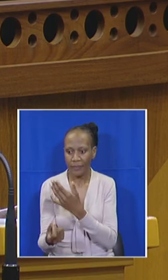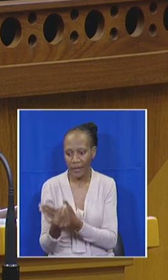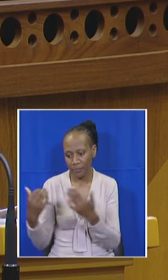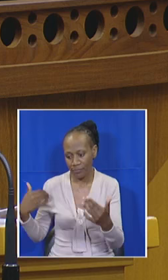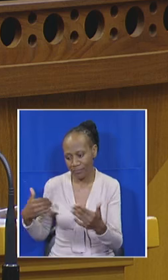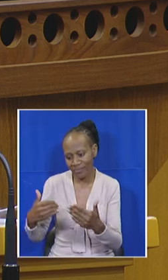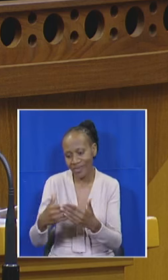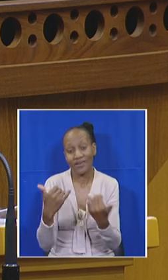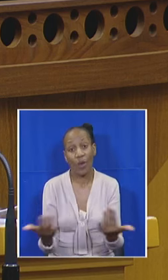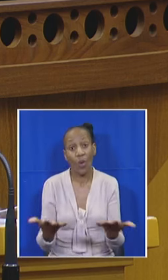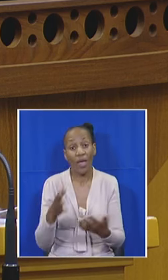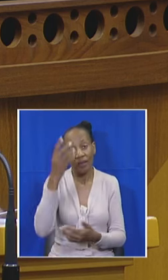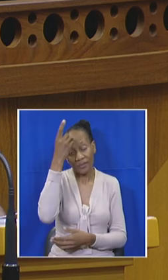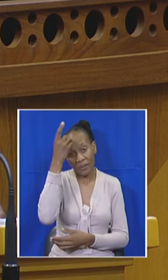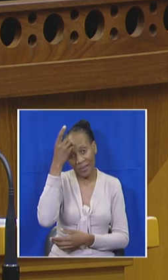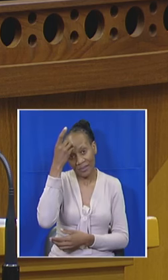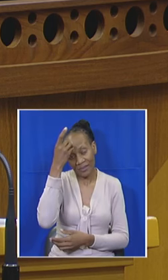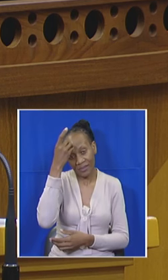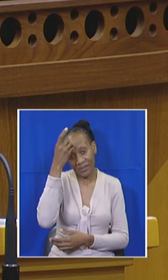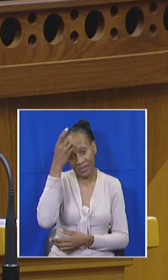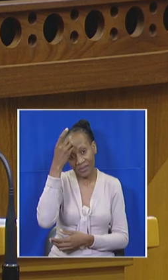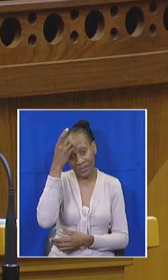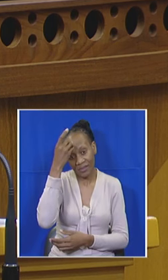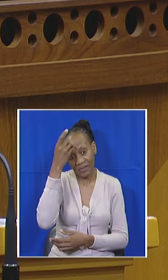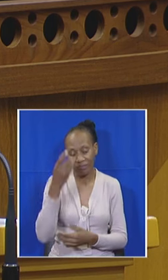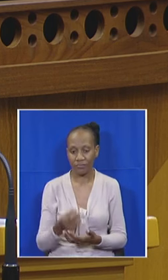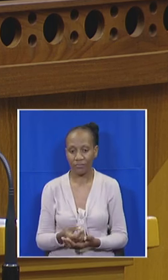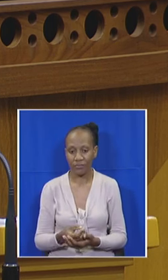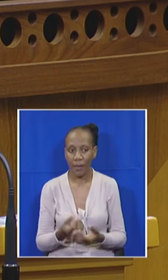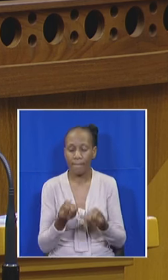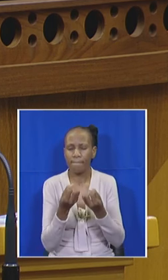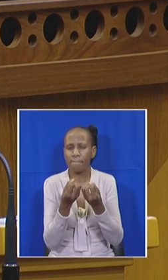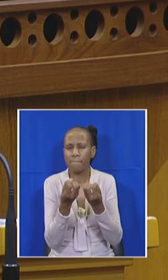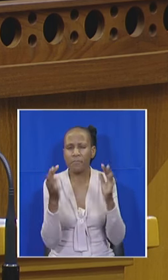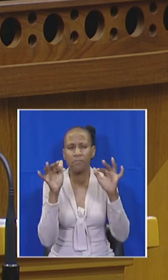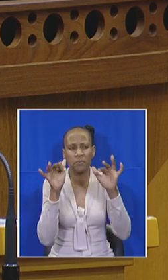Durban, to which members